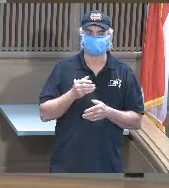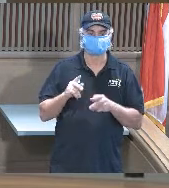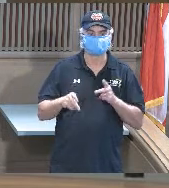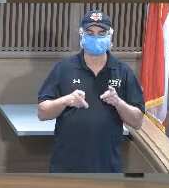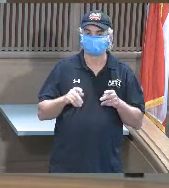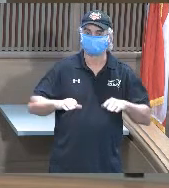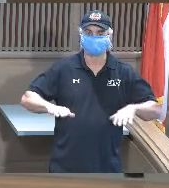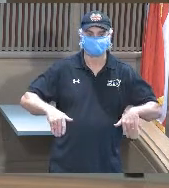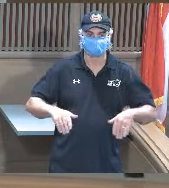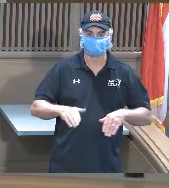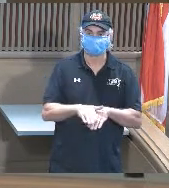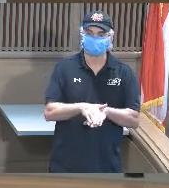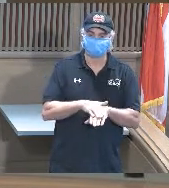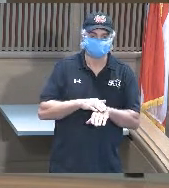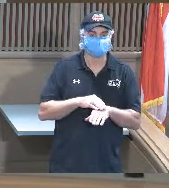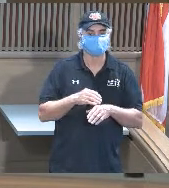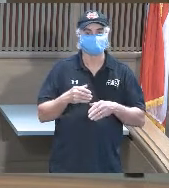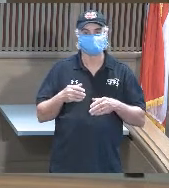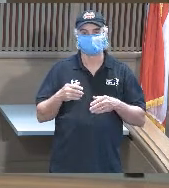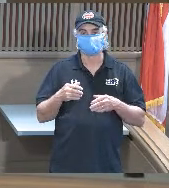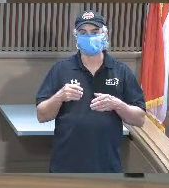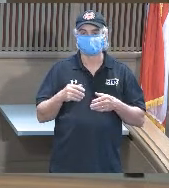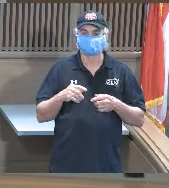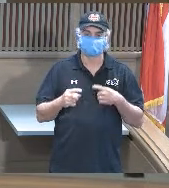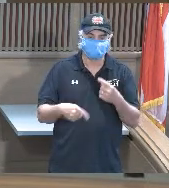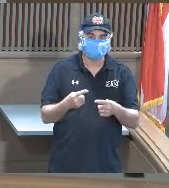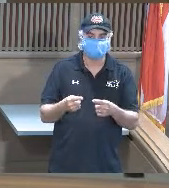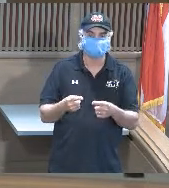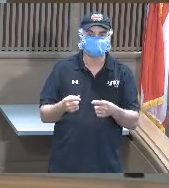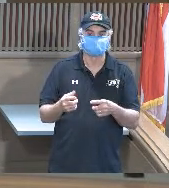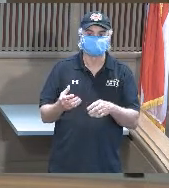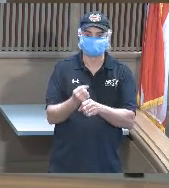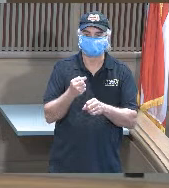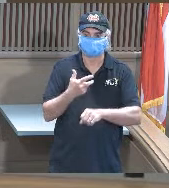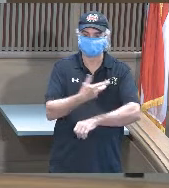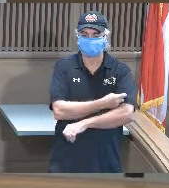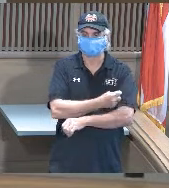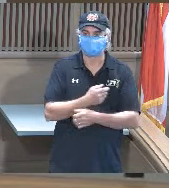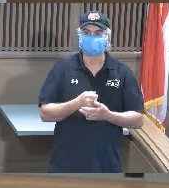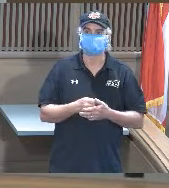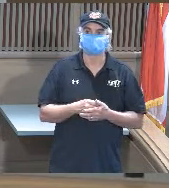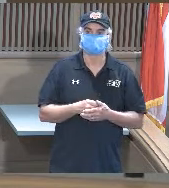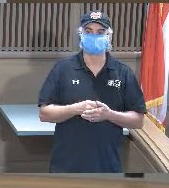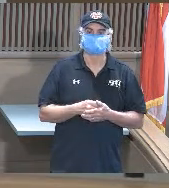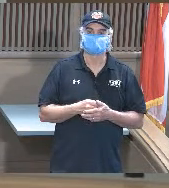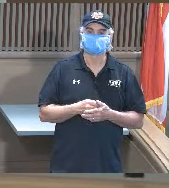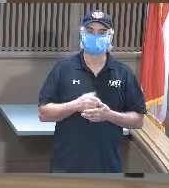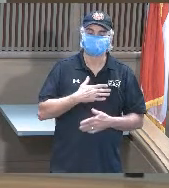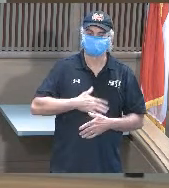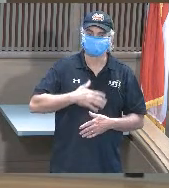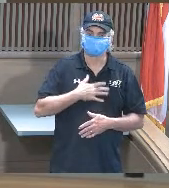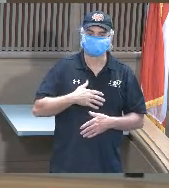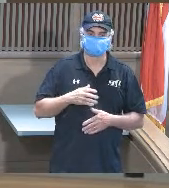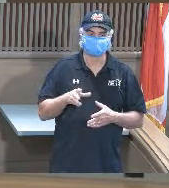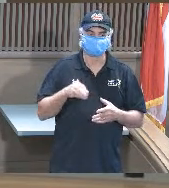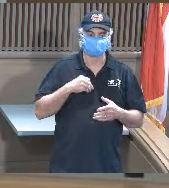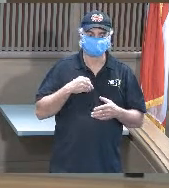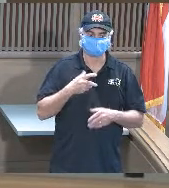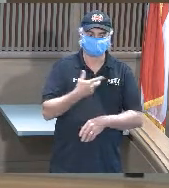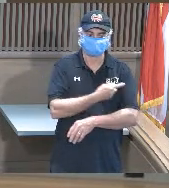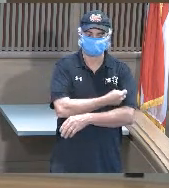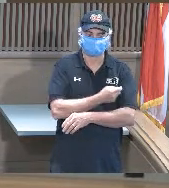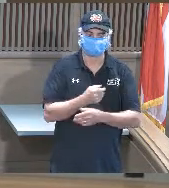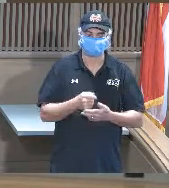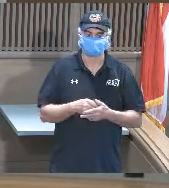to press the, or put the message out that we would like for people to get vaccinated. Phoebe is going to help support